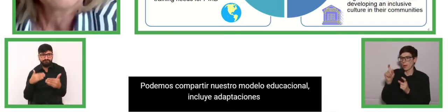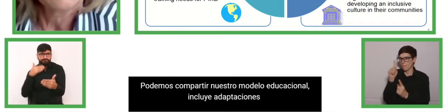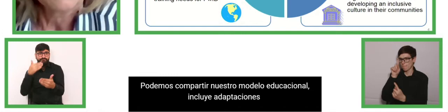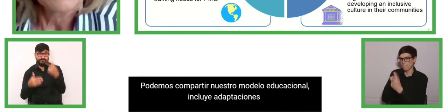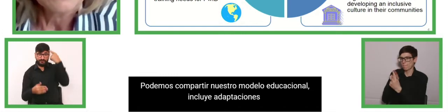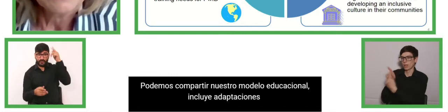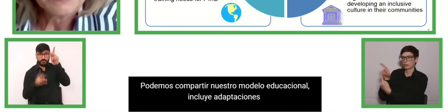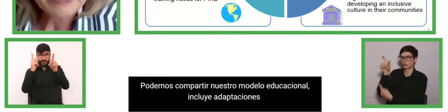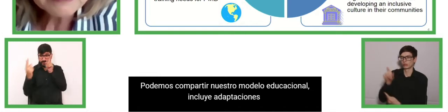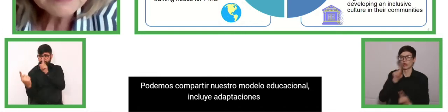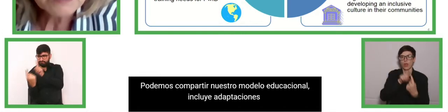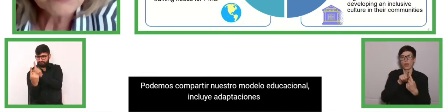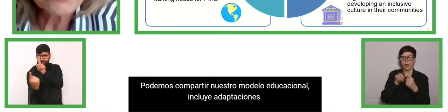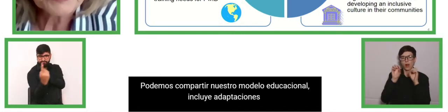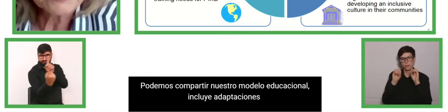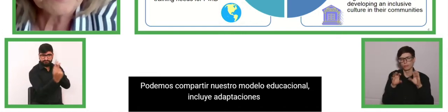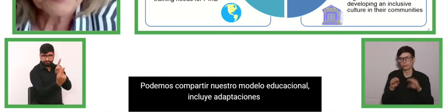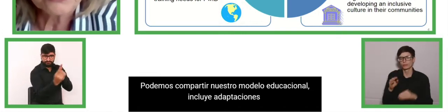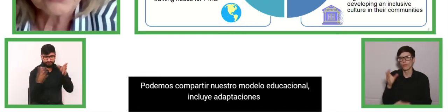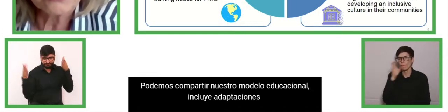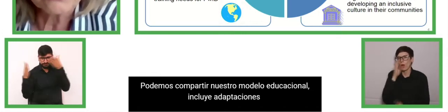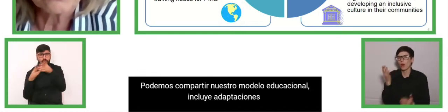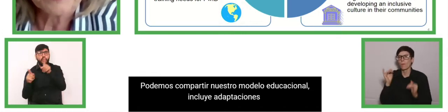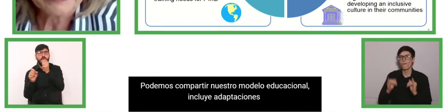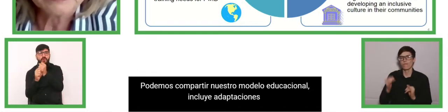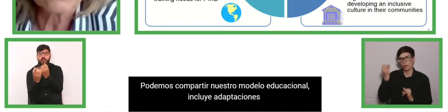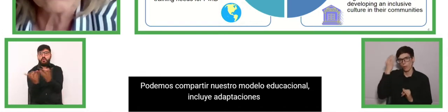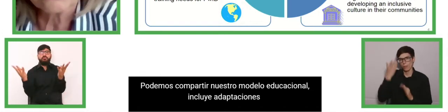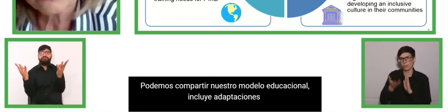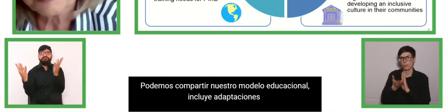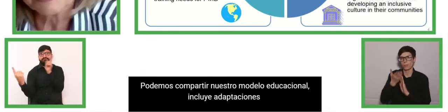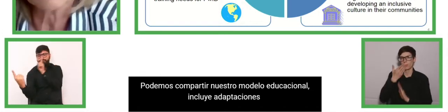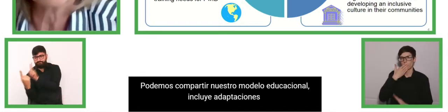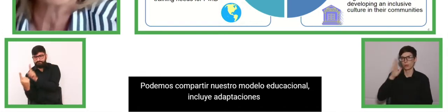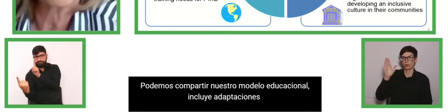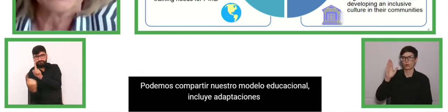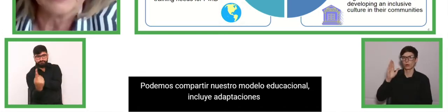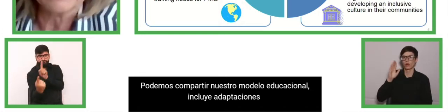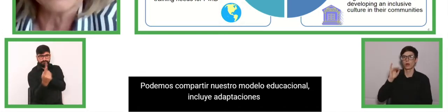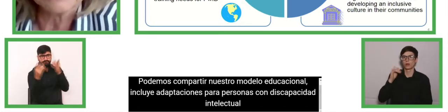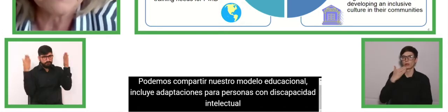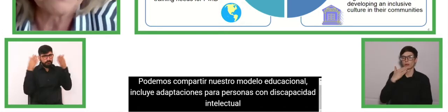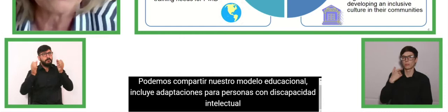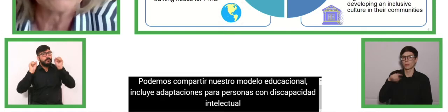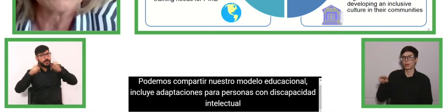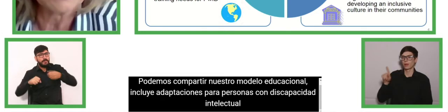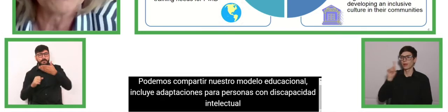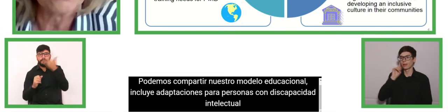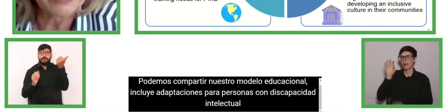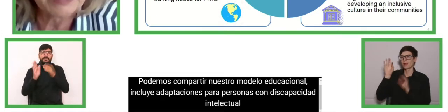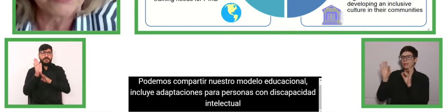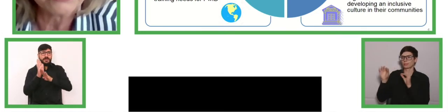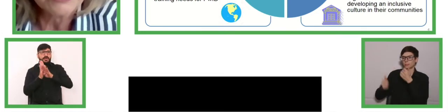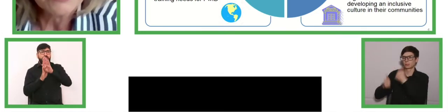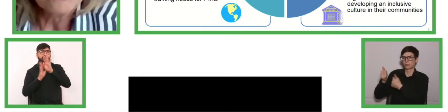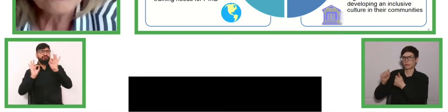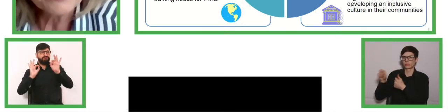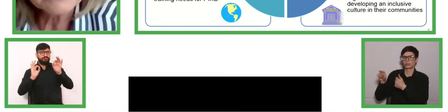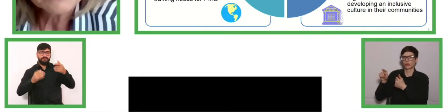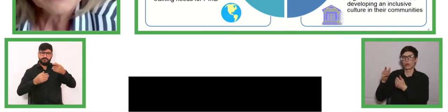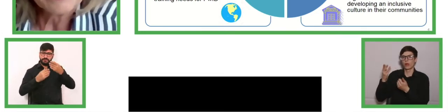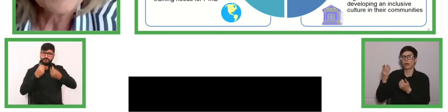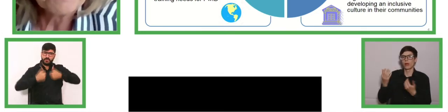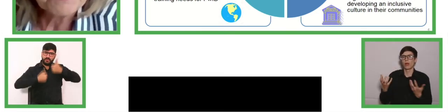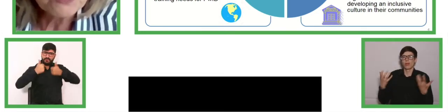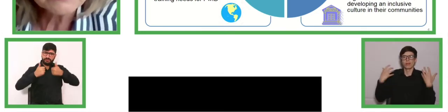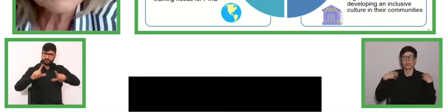methodologies, and our special protocols to manage students' behavior and learning difficulties, among others,